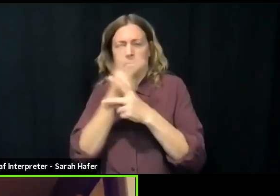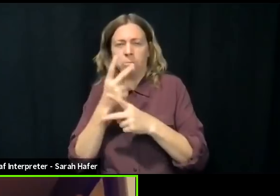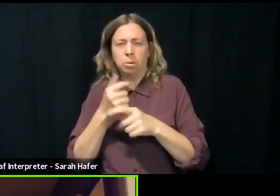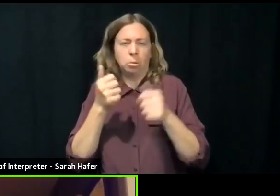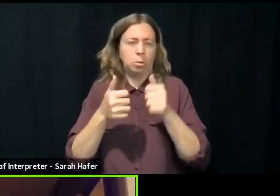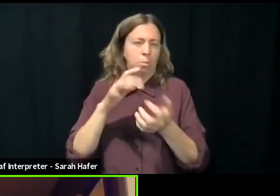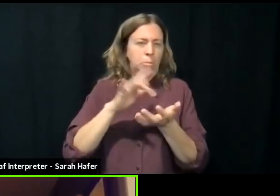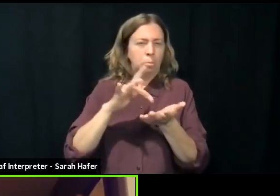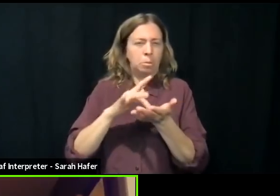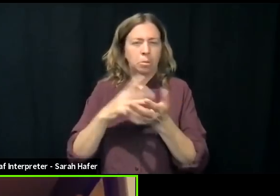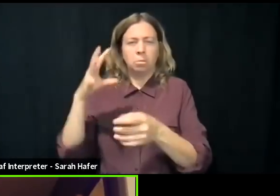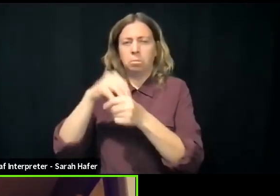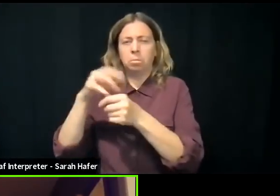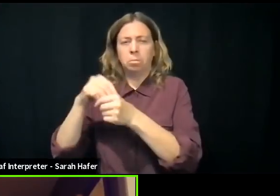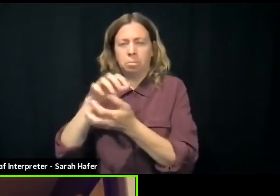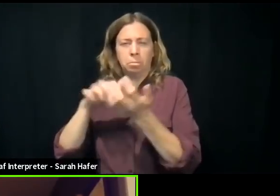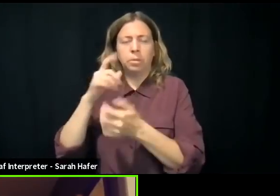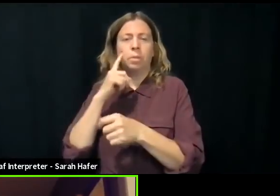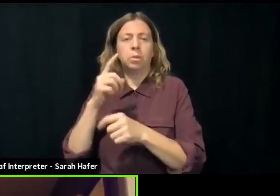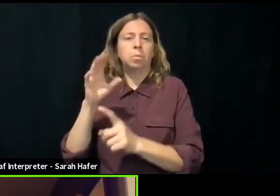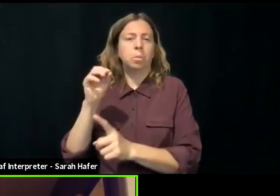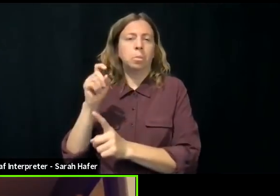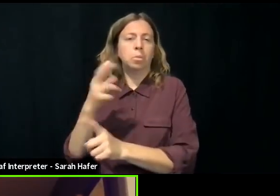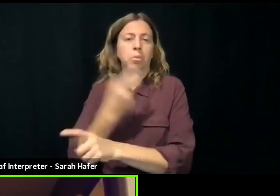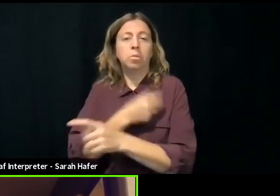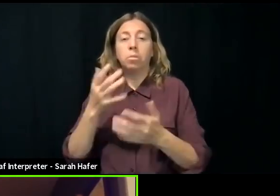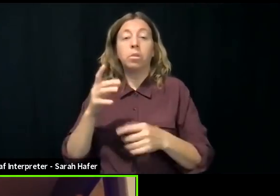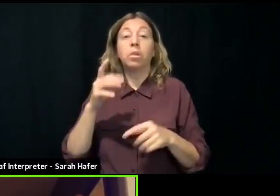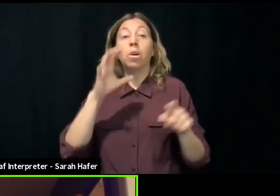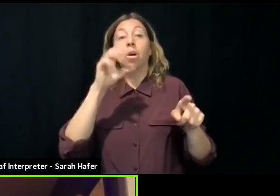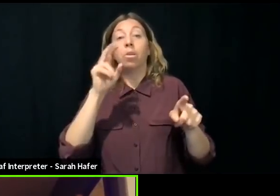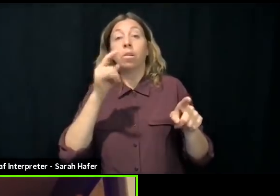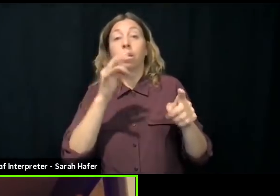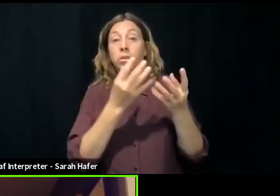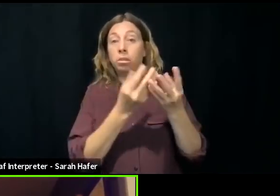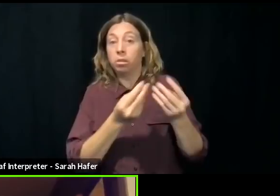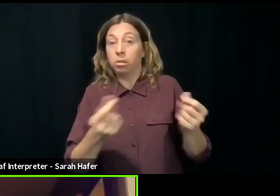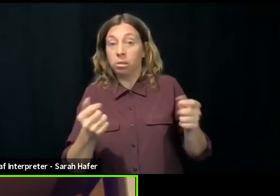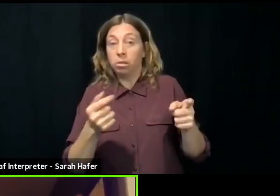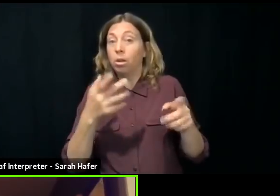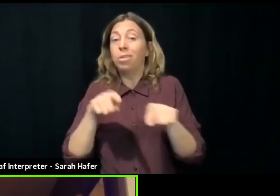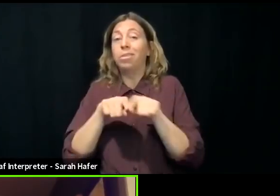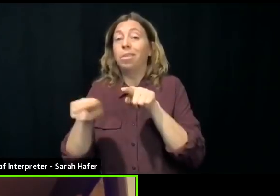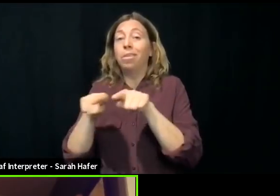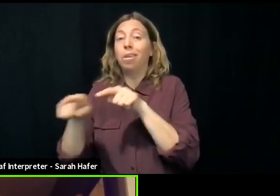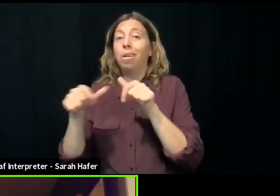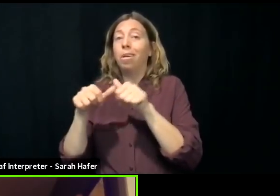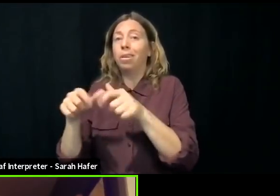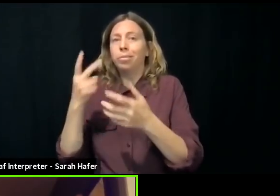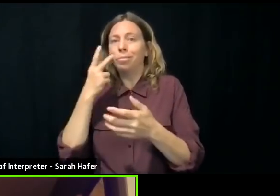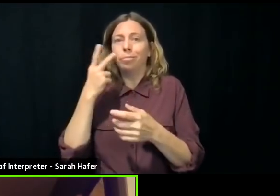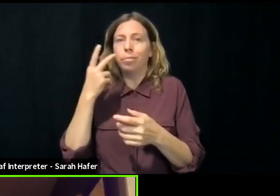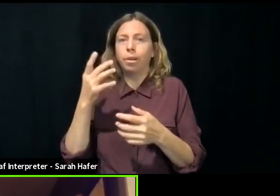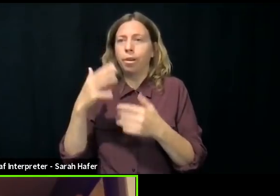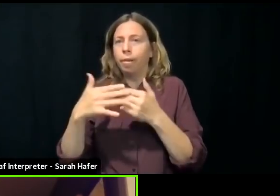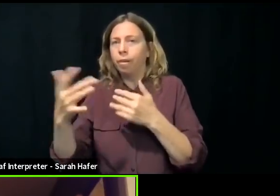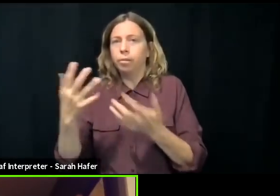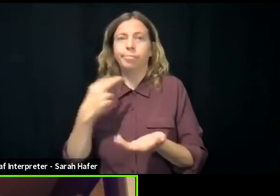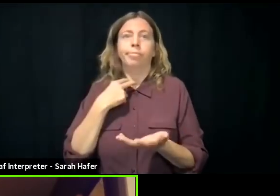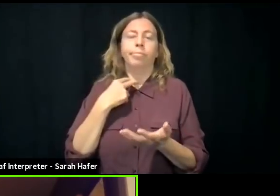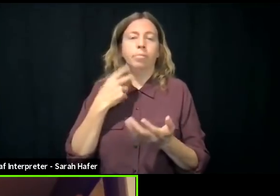or going away, or if we see variants that aren't really working, that the vaccine isn't working to protect us from. So for now, if you